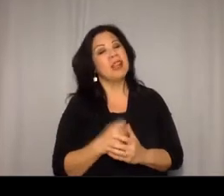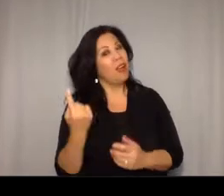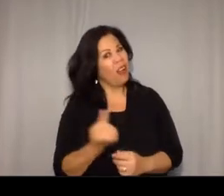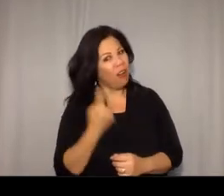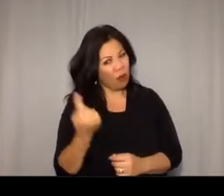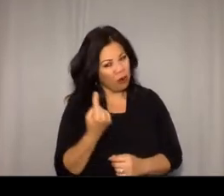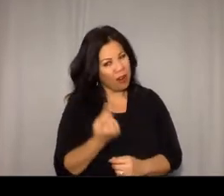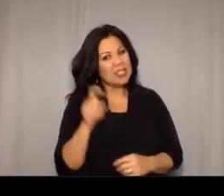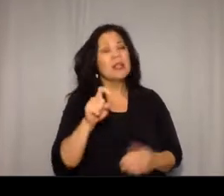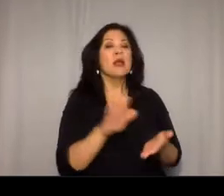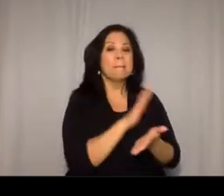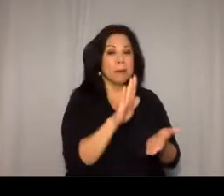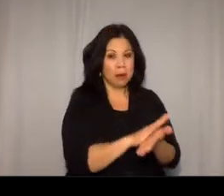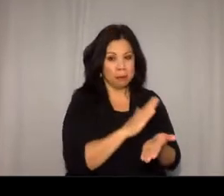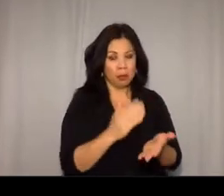always, some paper,